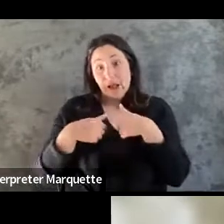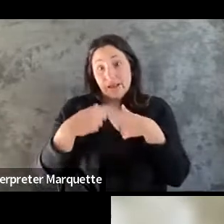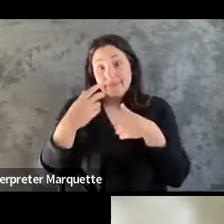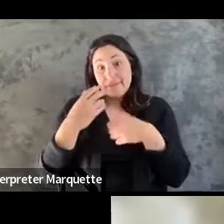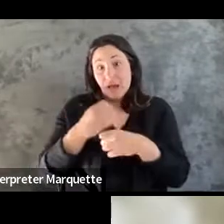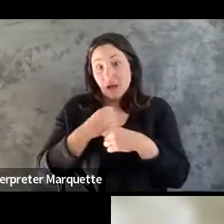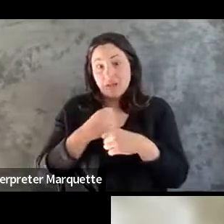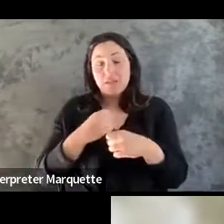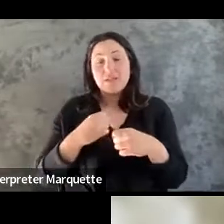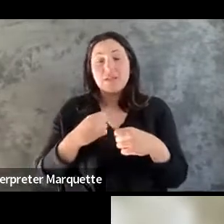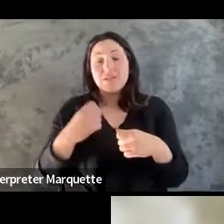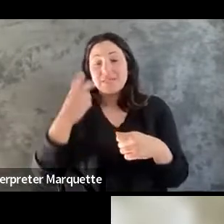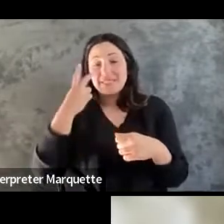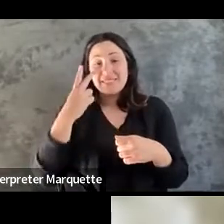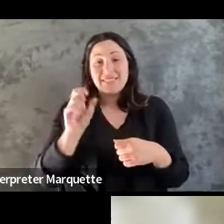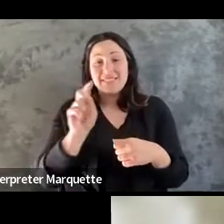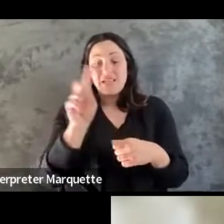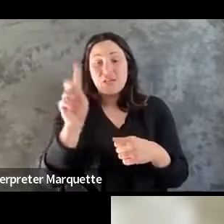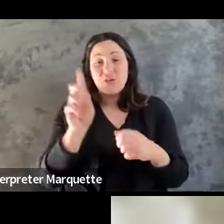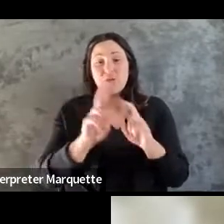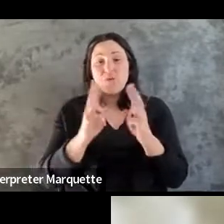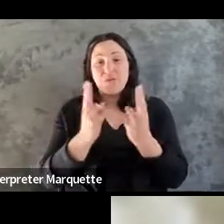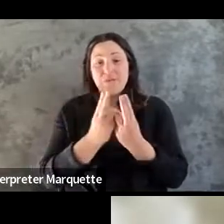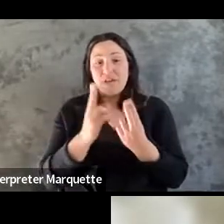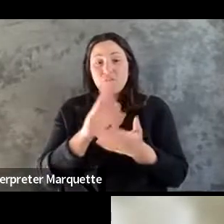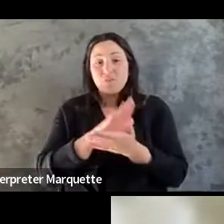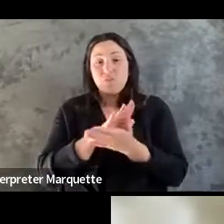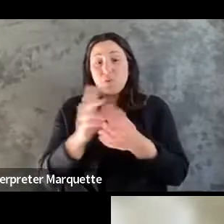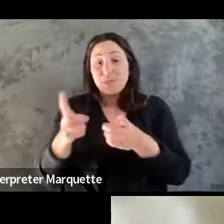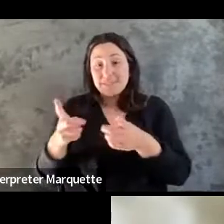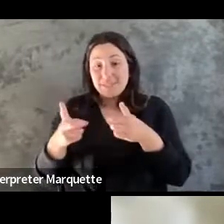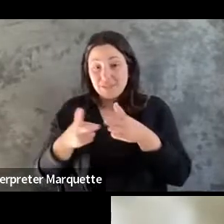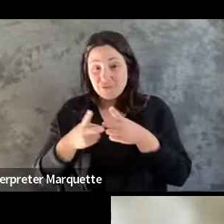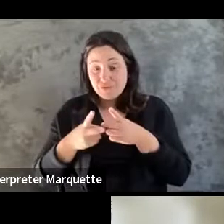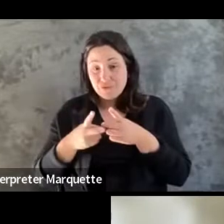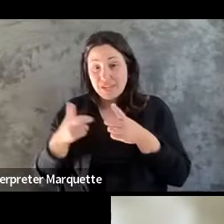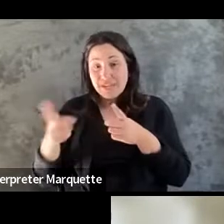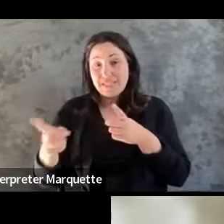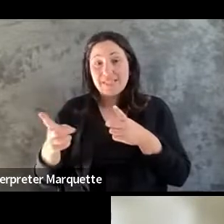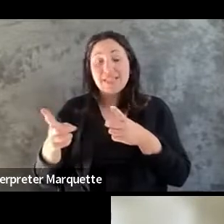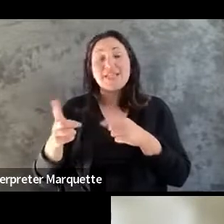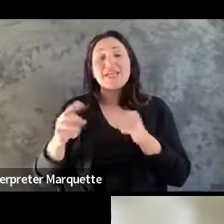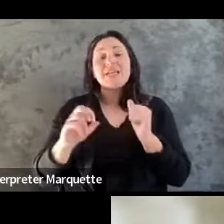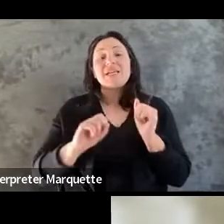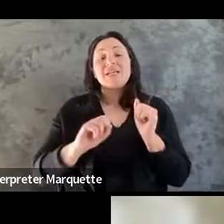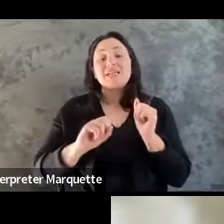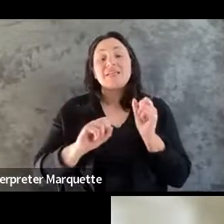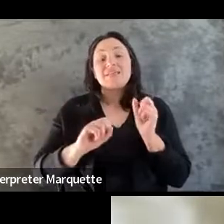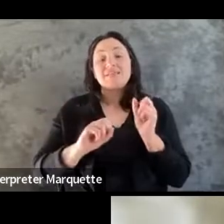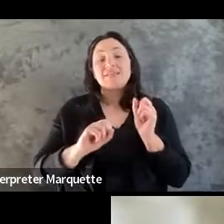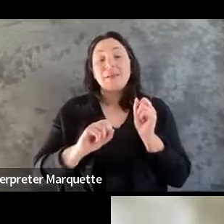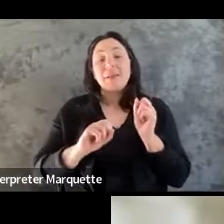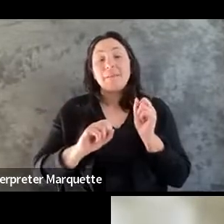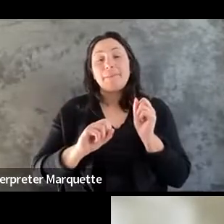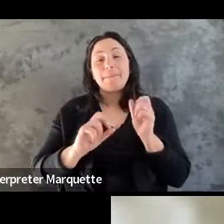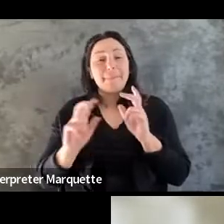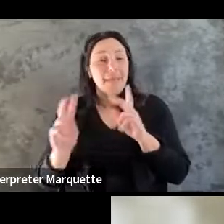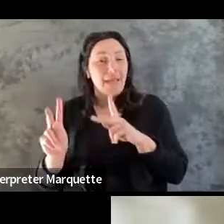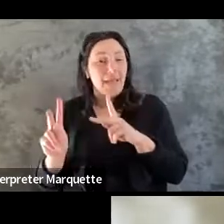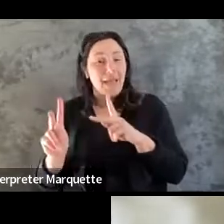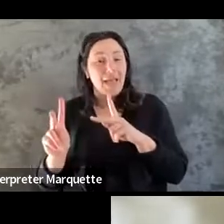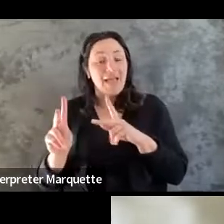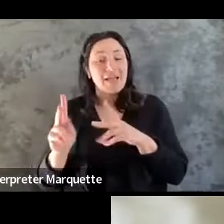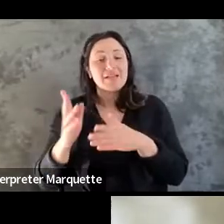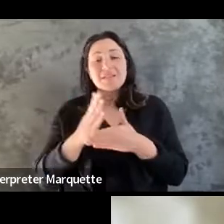that San Diego Unified School District is returning in some situations under